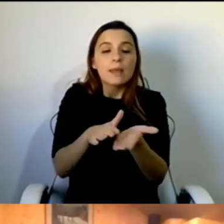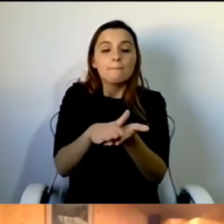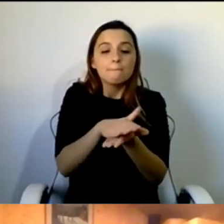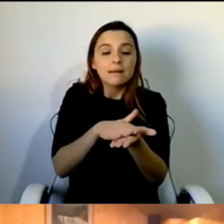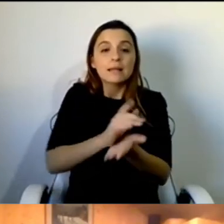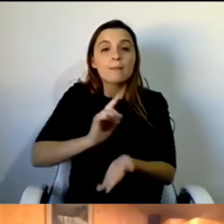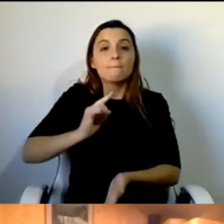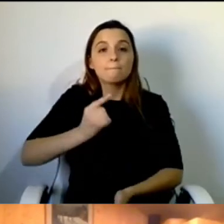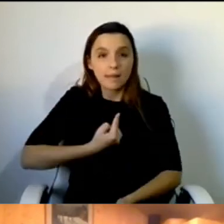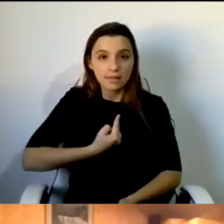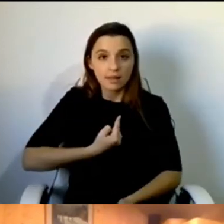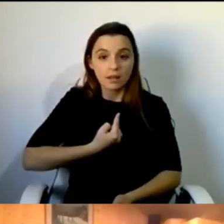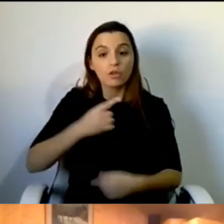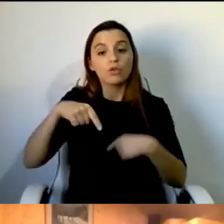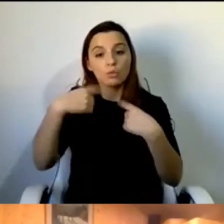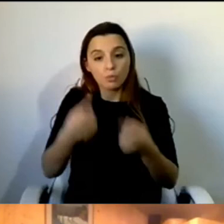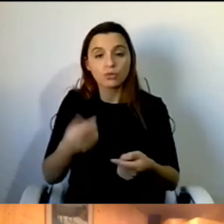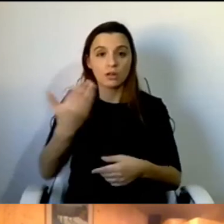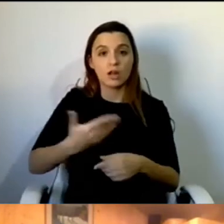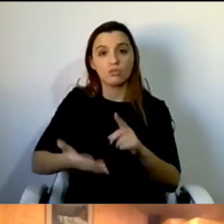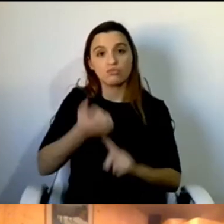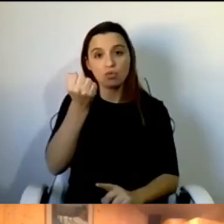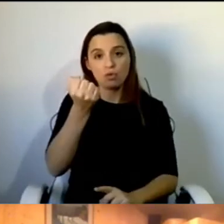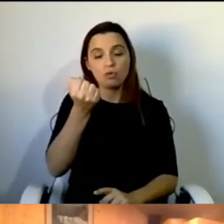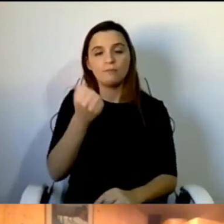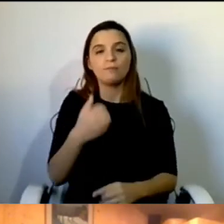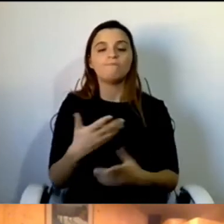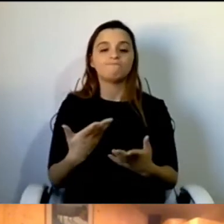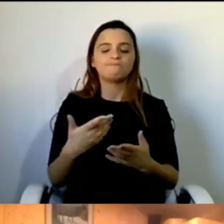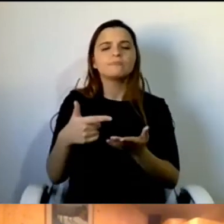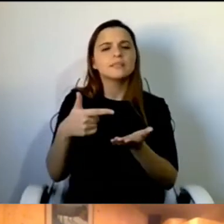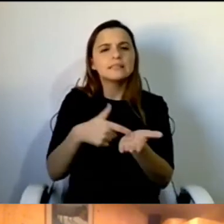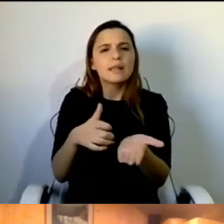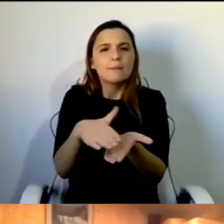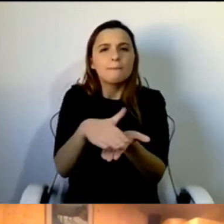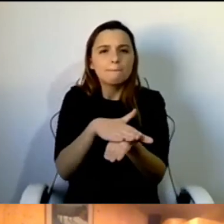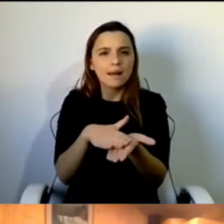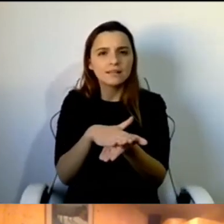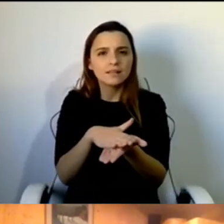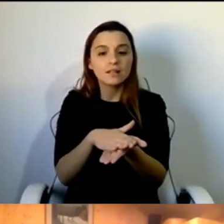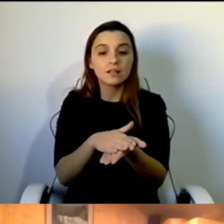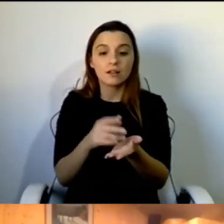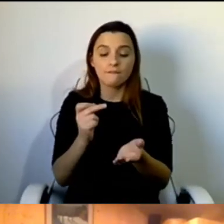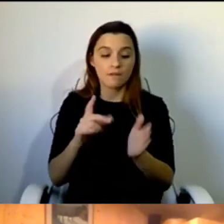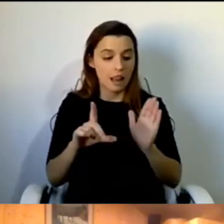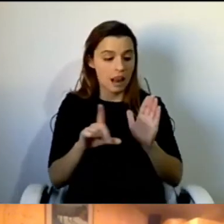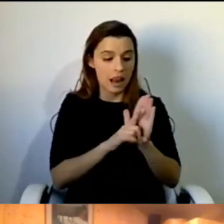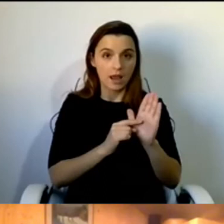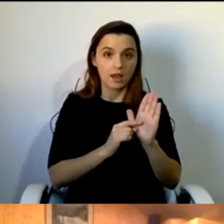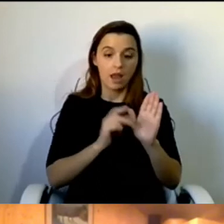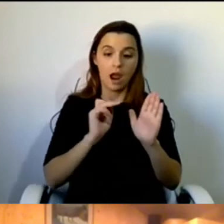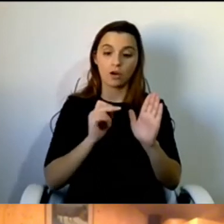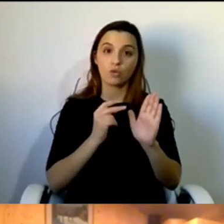year. It came 2 years after the legislation as part of the huge push for